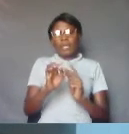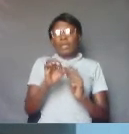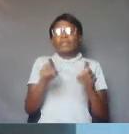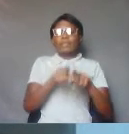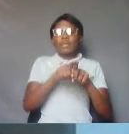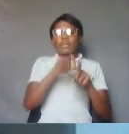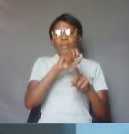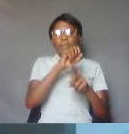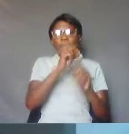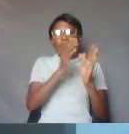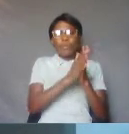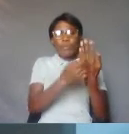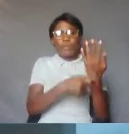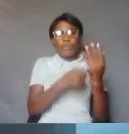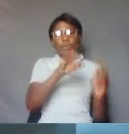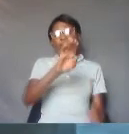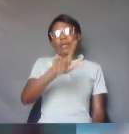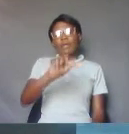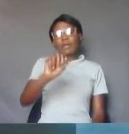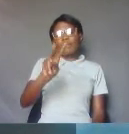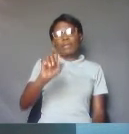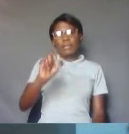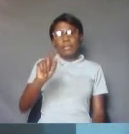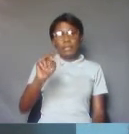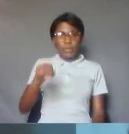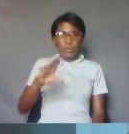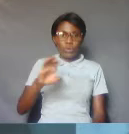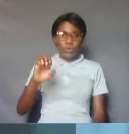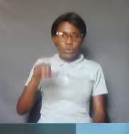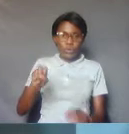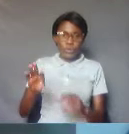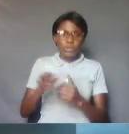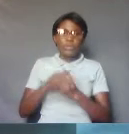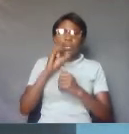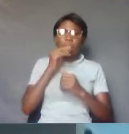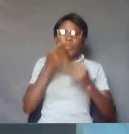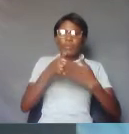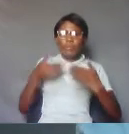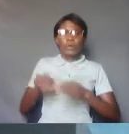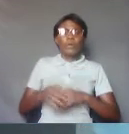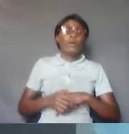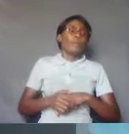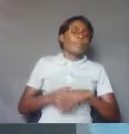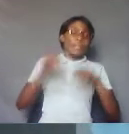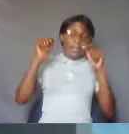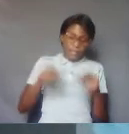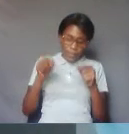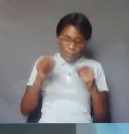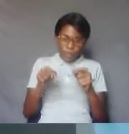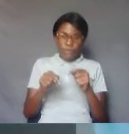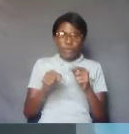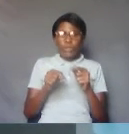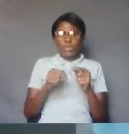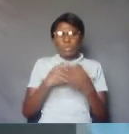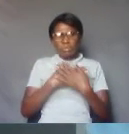of experience of particular oppressions are able to comment on them. And finding a